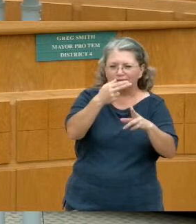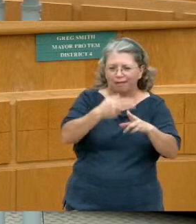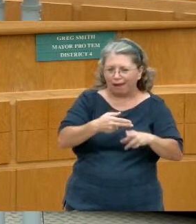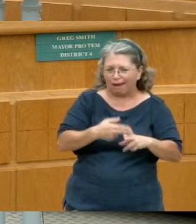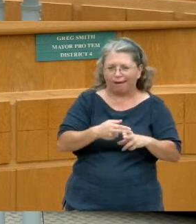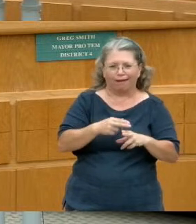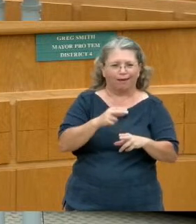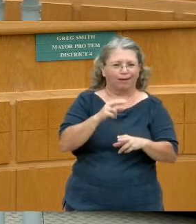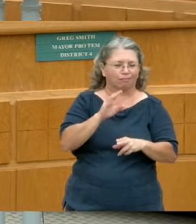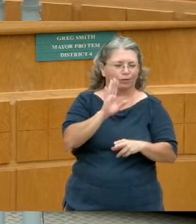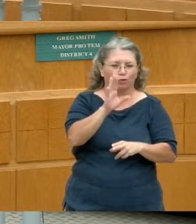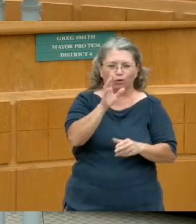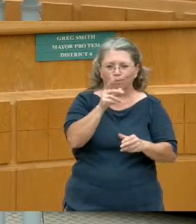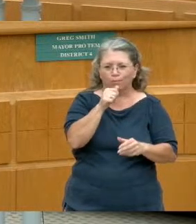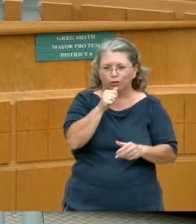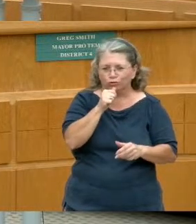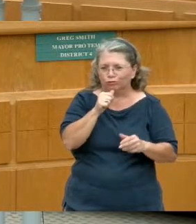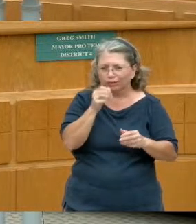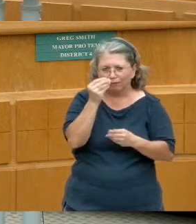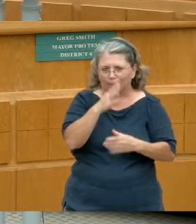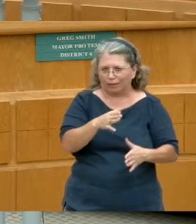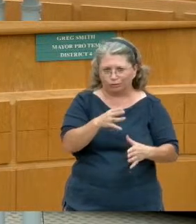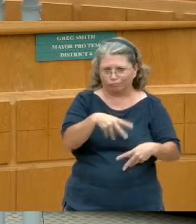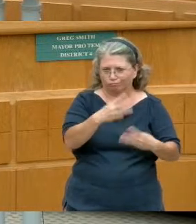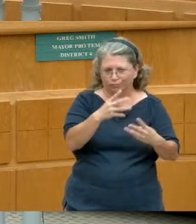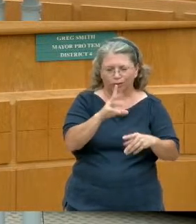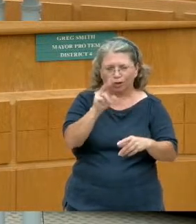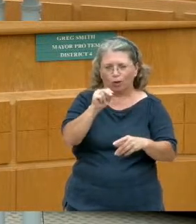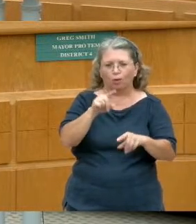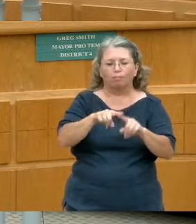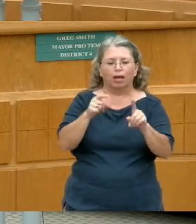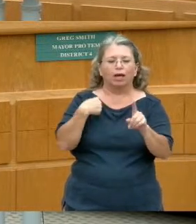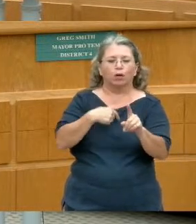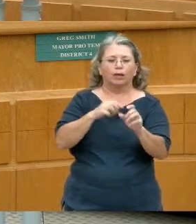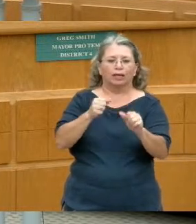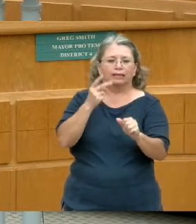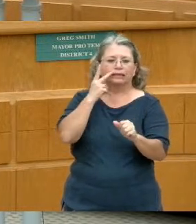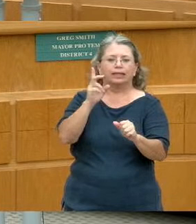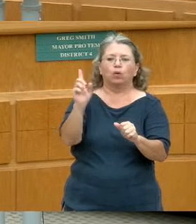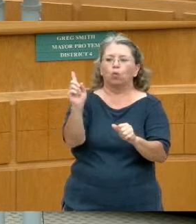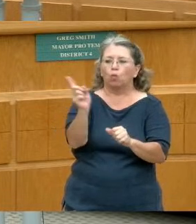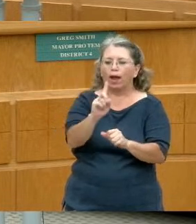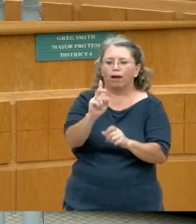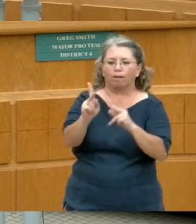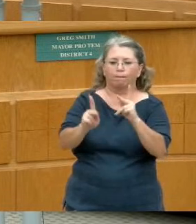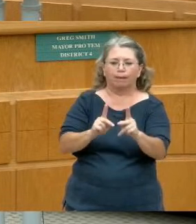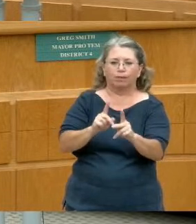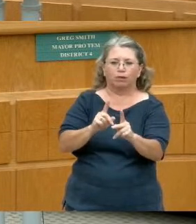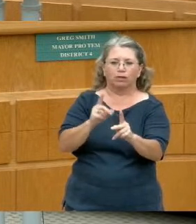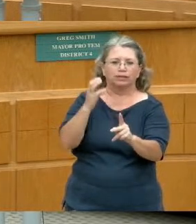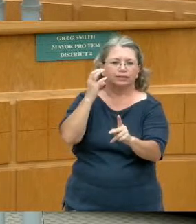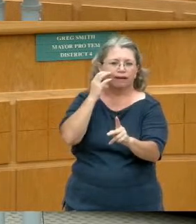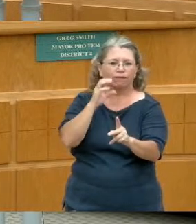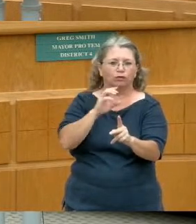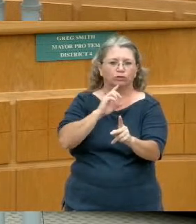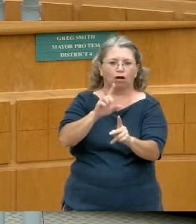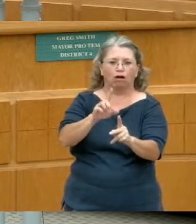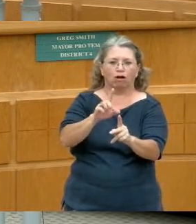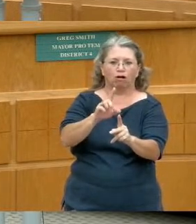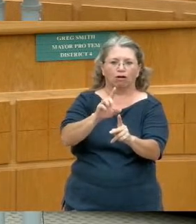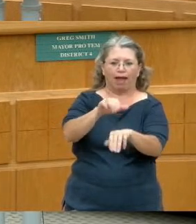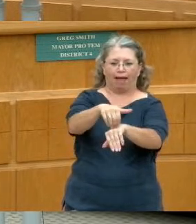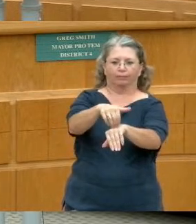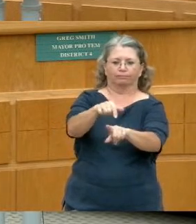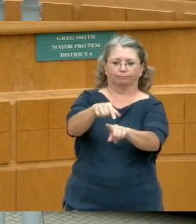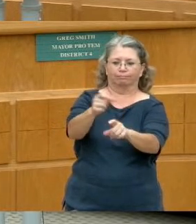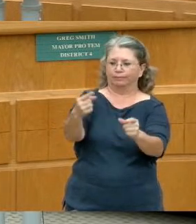that. But what we can do is use it for good, sort of like Batman was doing in the movie,